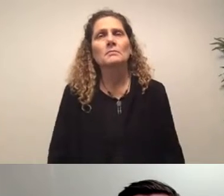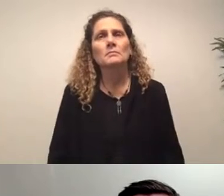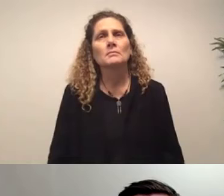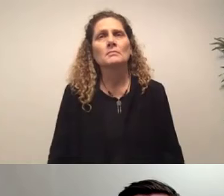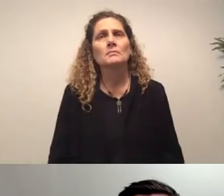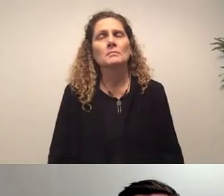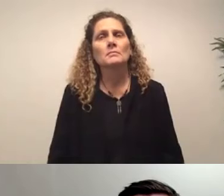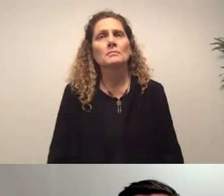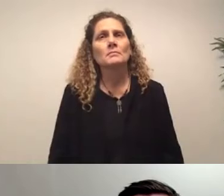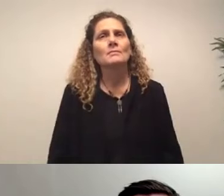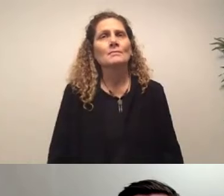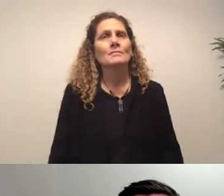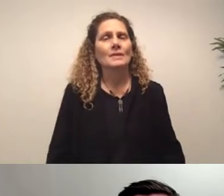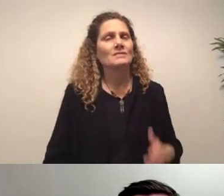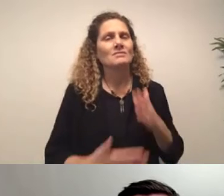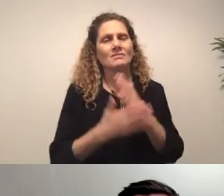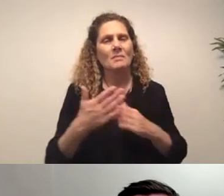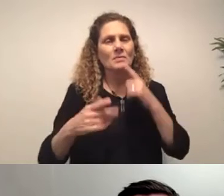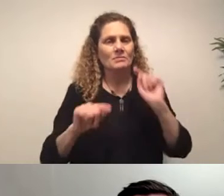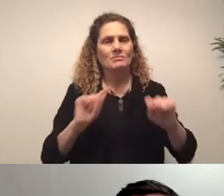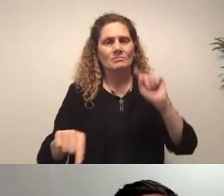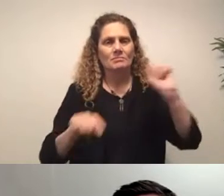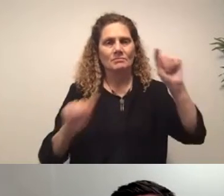in a clinical setting as well.